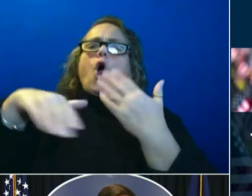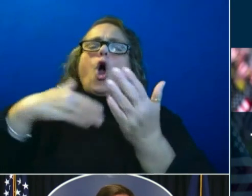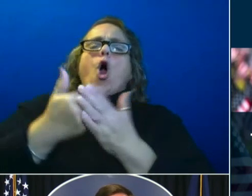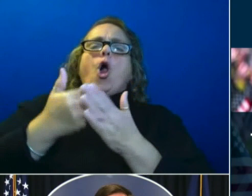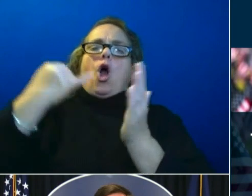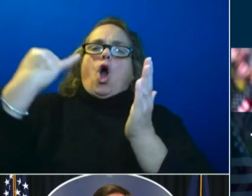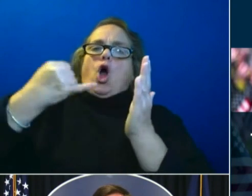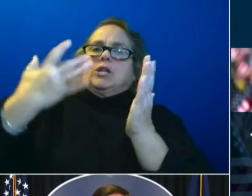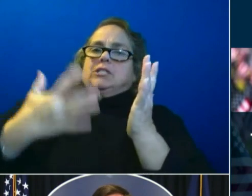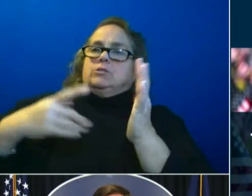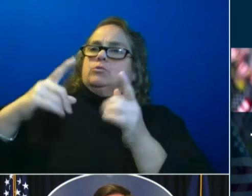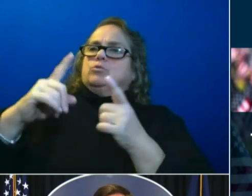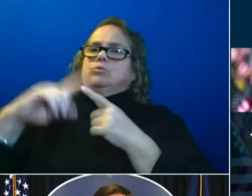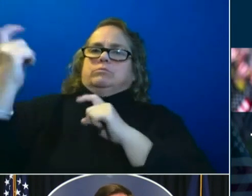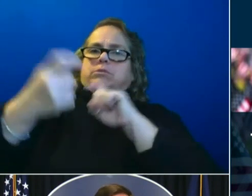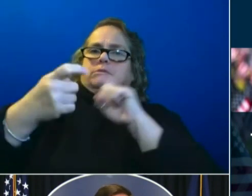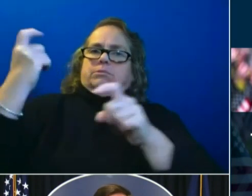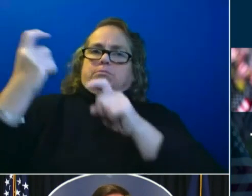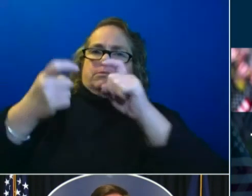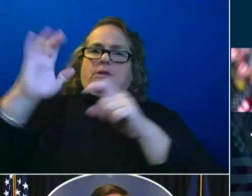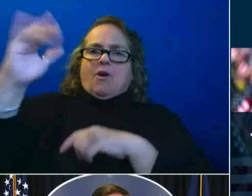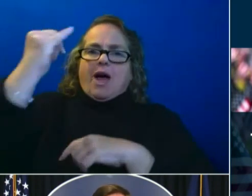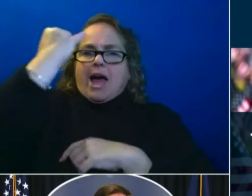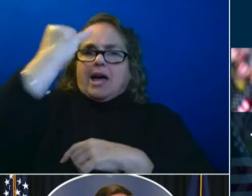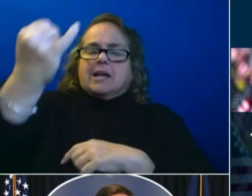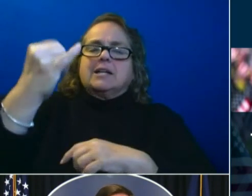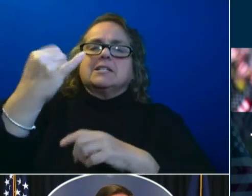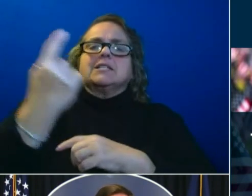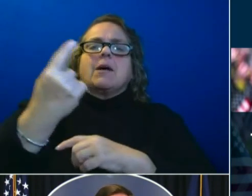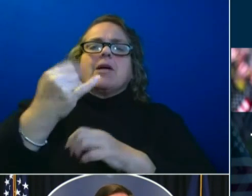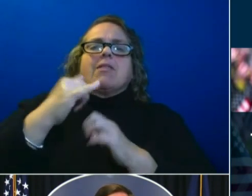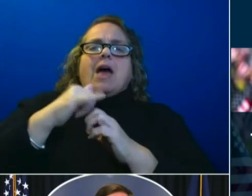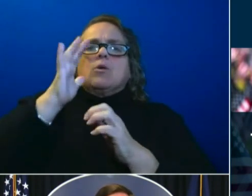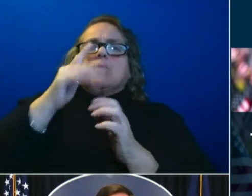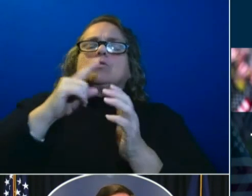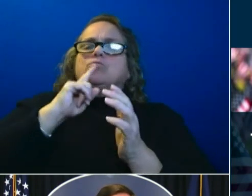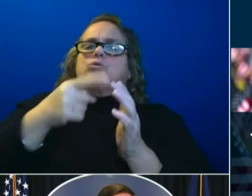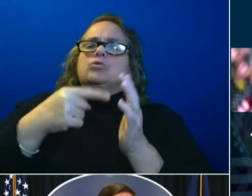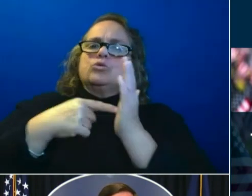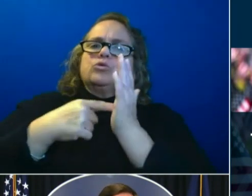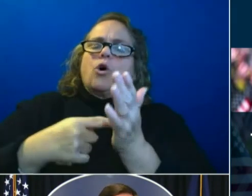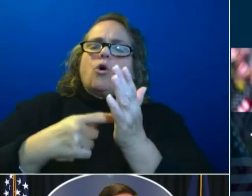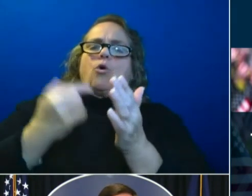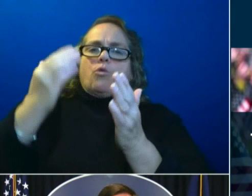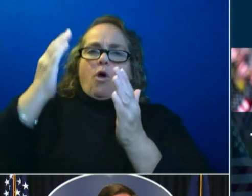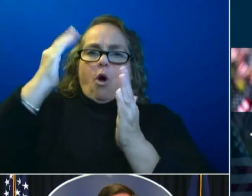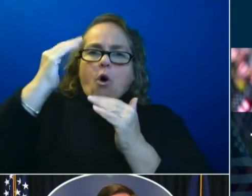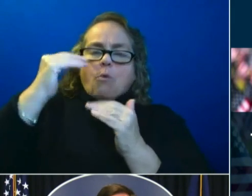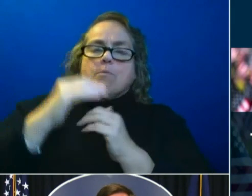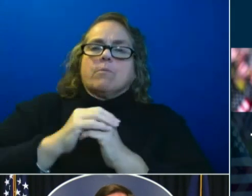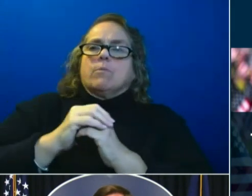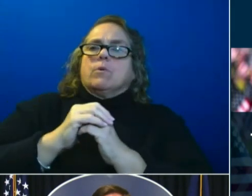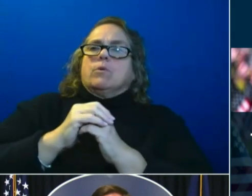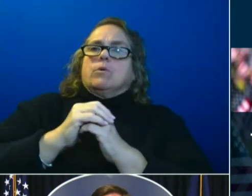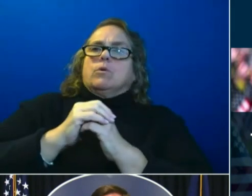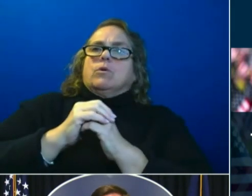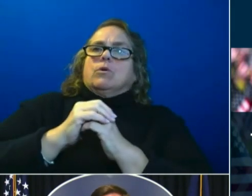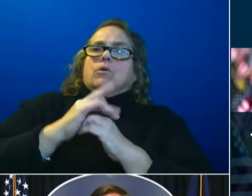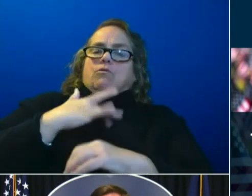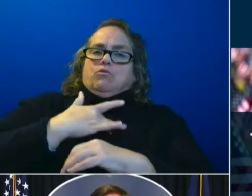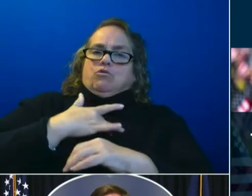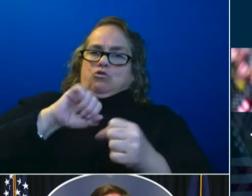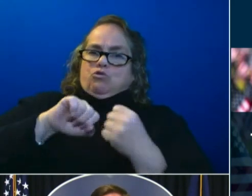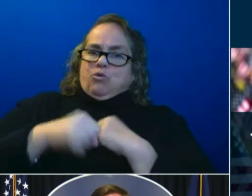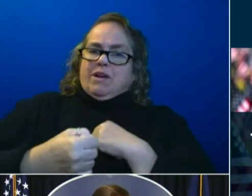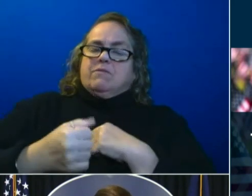truly encapsulate the grief, the hope, the togetherness, the difficulty, all those things that